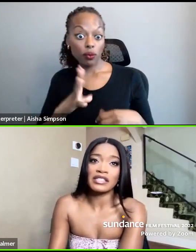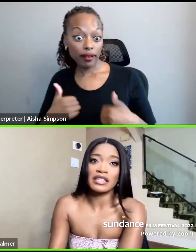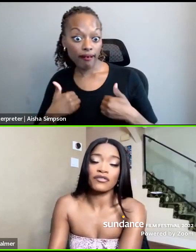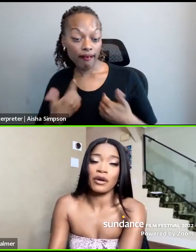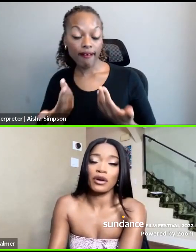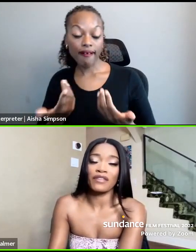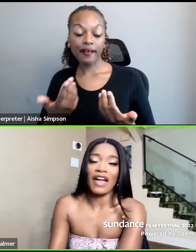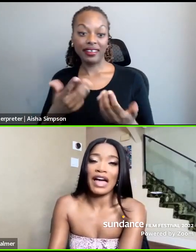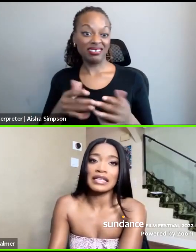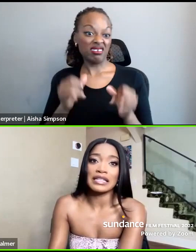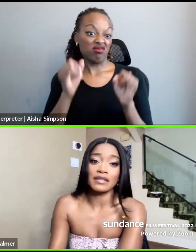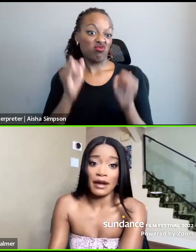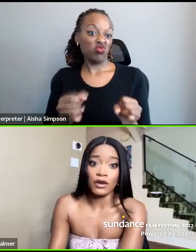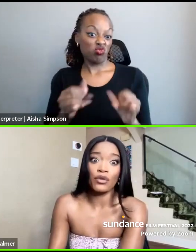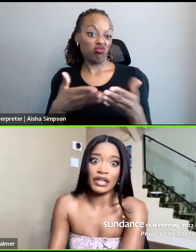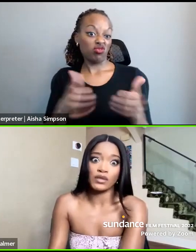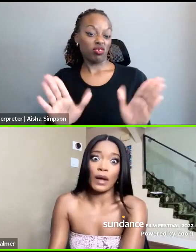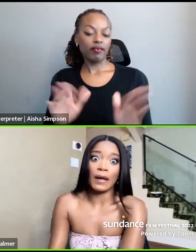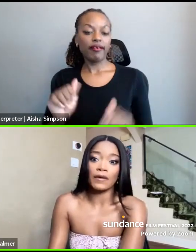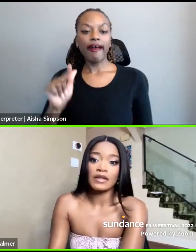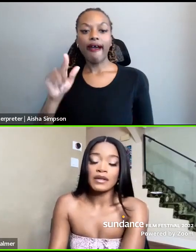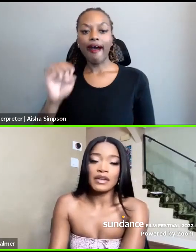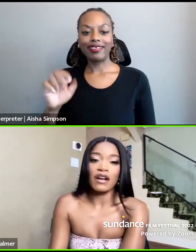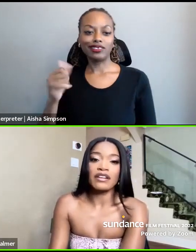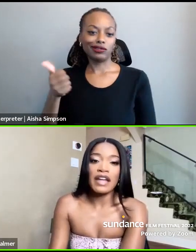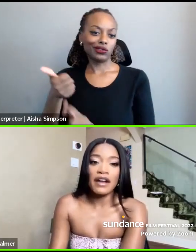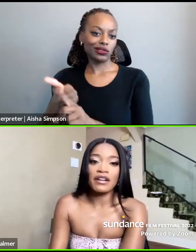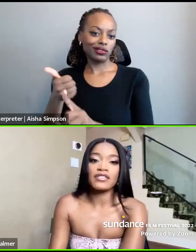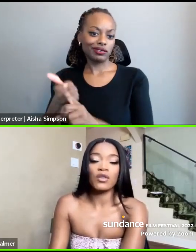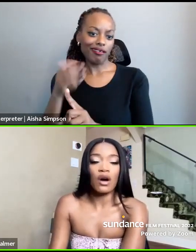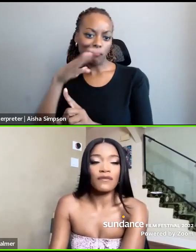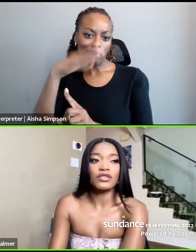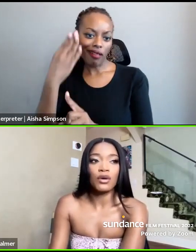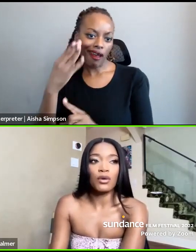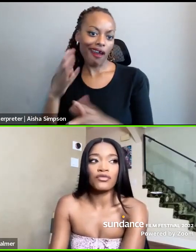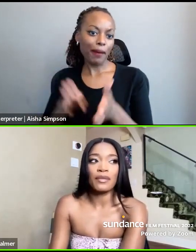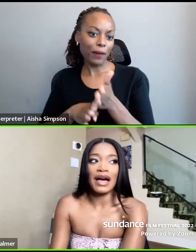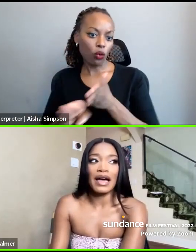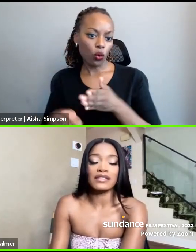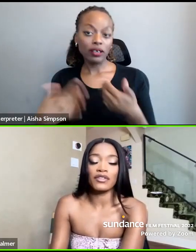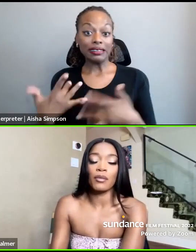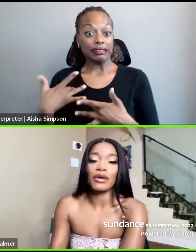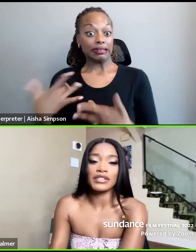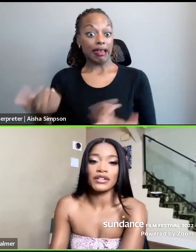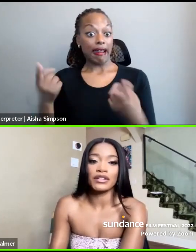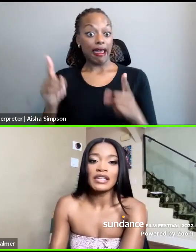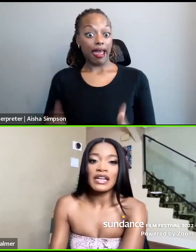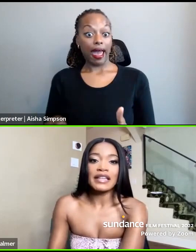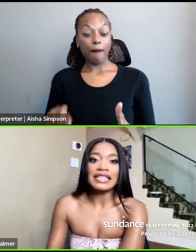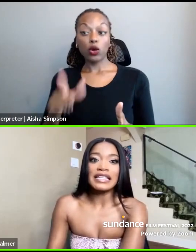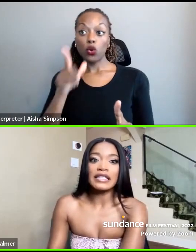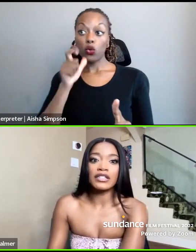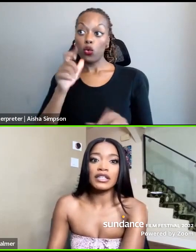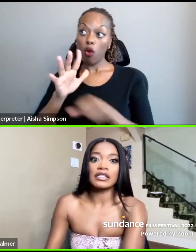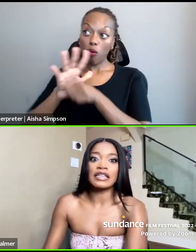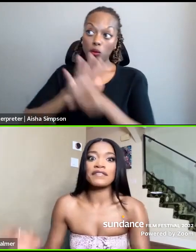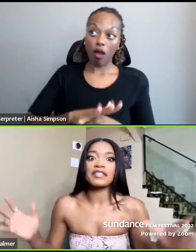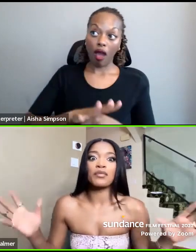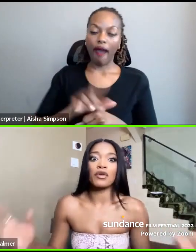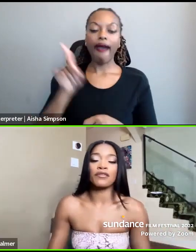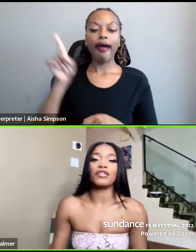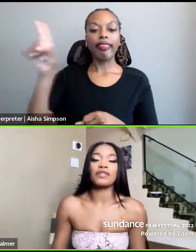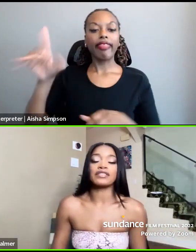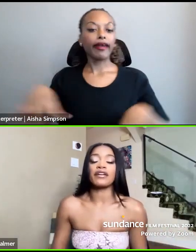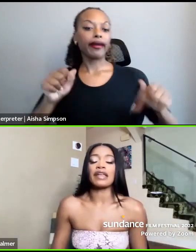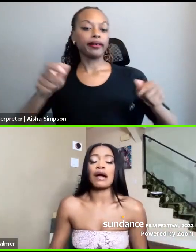especially, obviously in the framework of Alice, as a minority as well, because our narrative is so often told from the eyes of the oppressor. And it's easy to just get